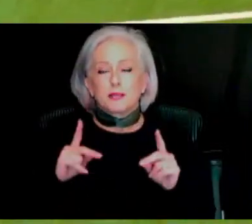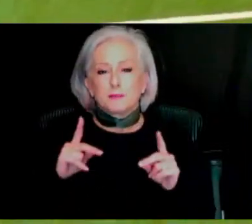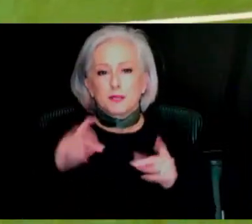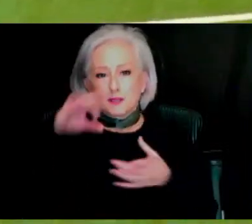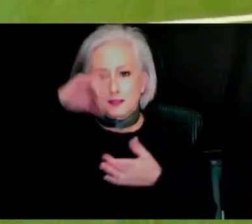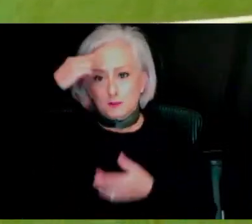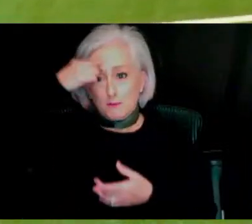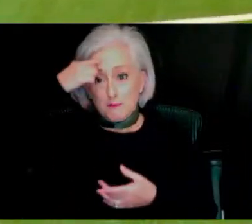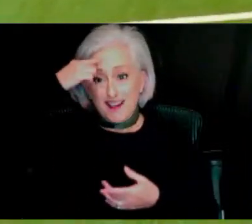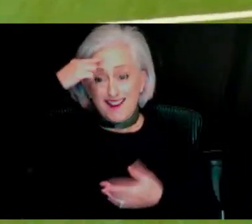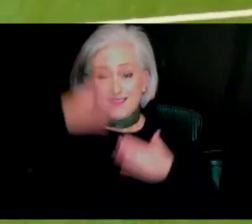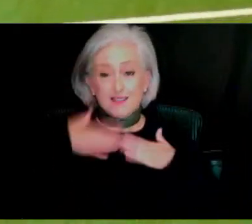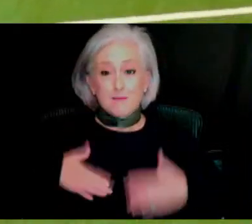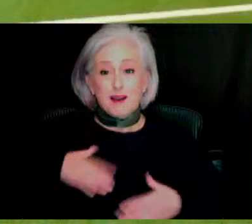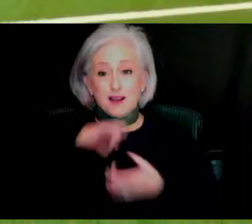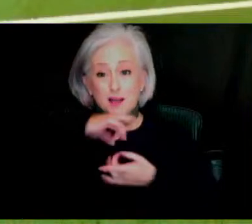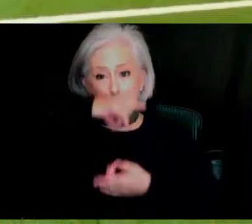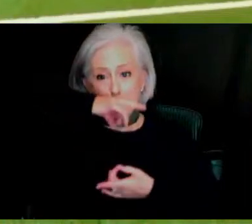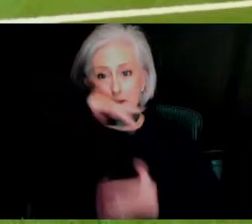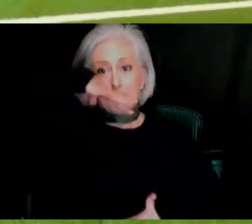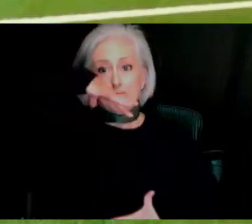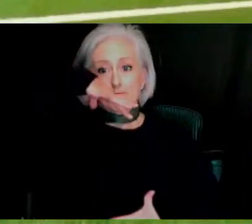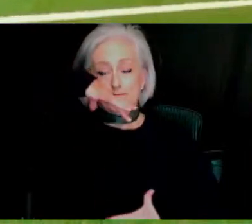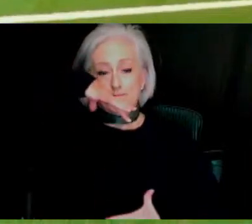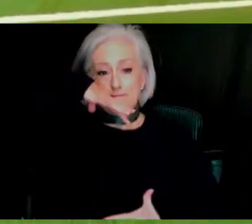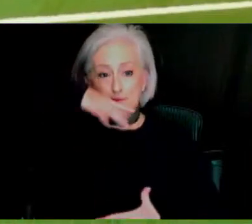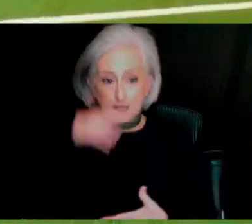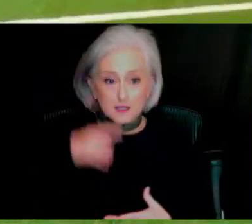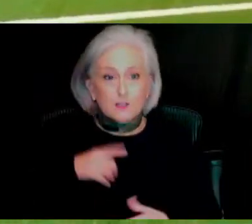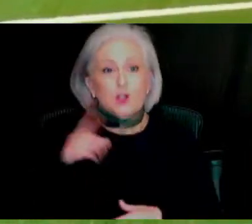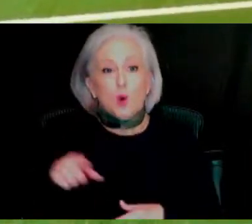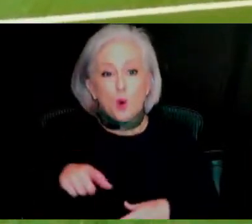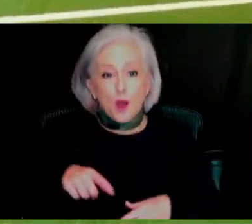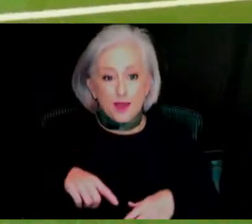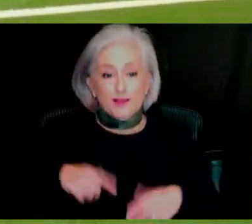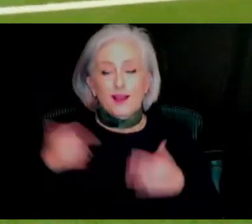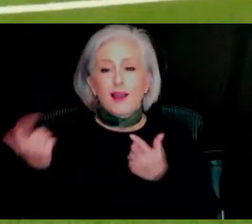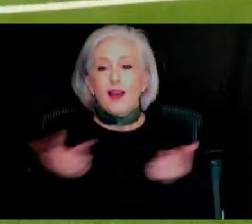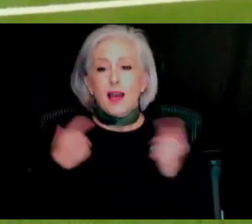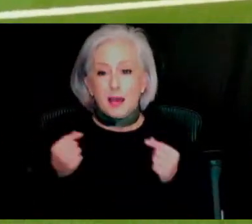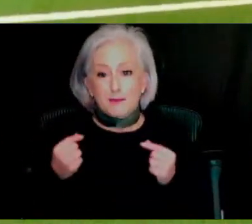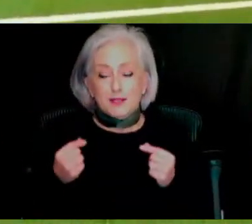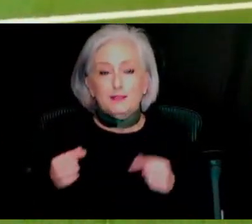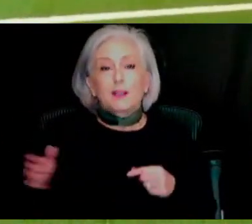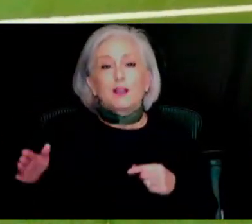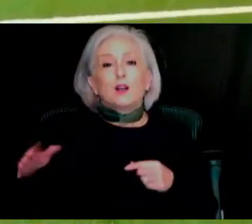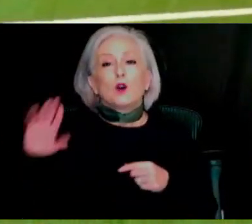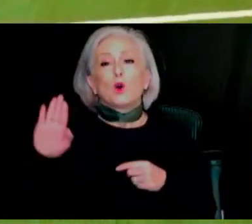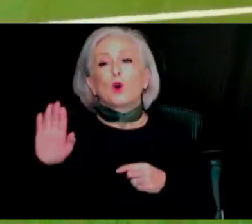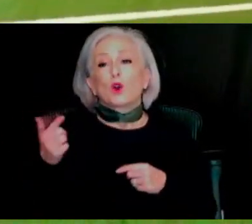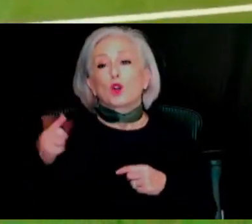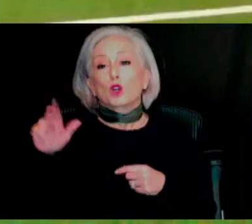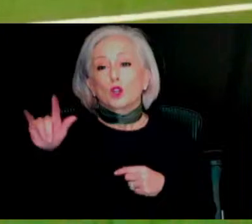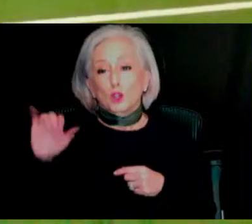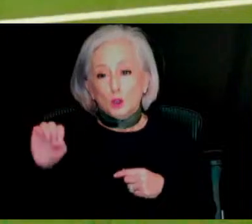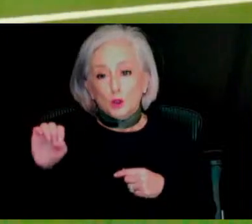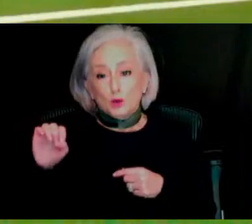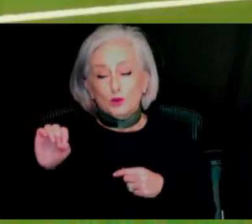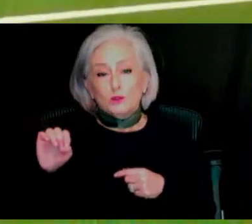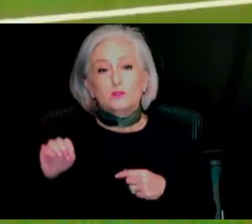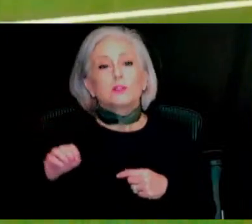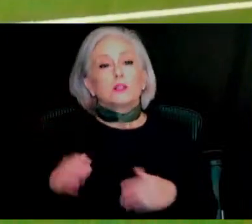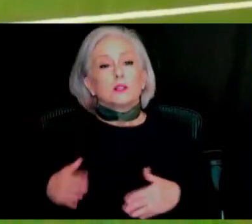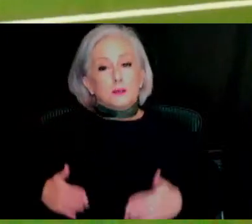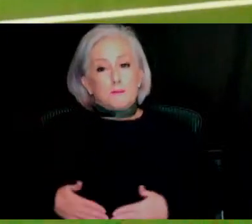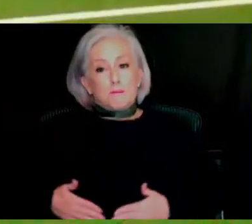stabilizer muscles. So as she lifts one leg up, now she's activating her glute, her quad, her core. So lifting up one leg, all of a sudden now you're activating